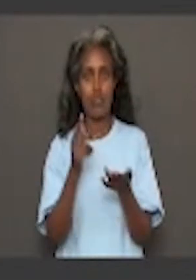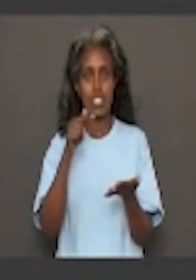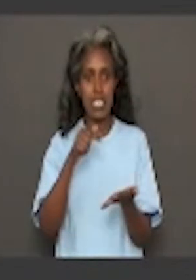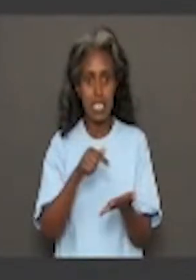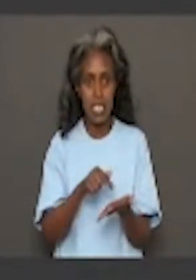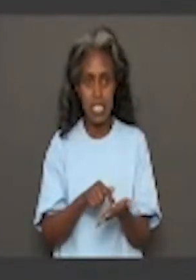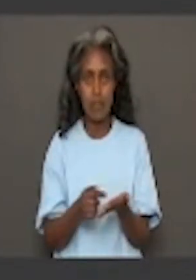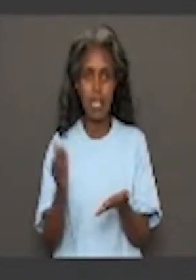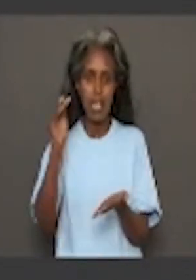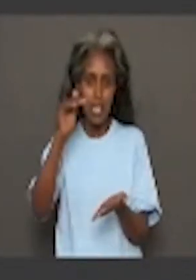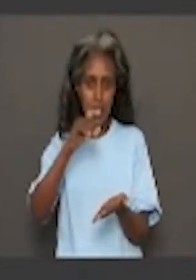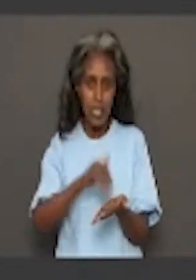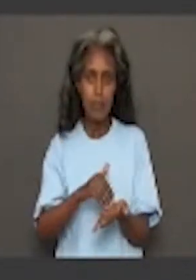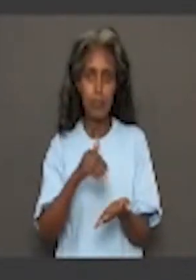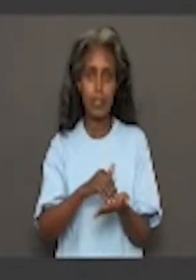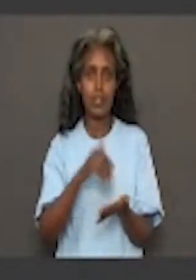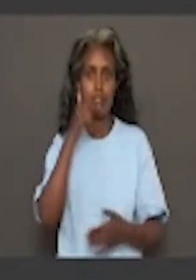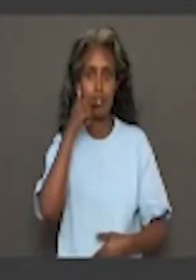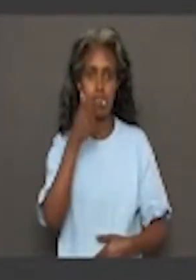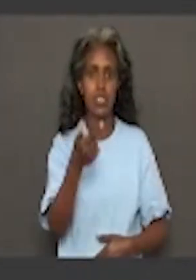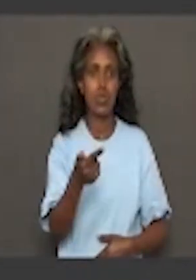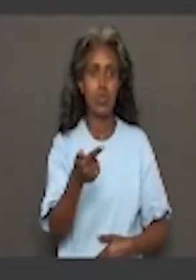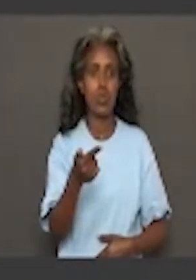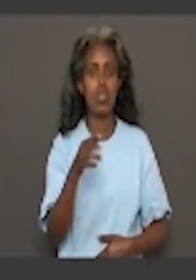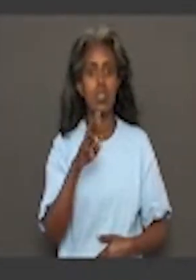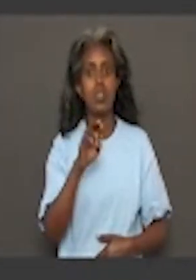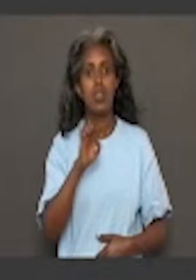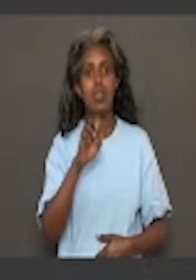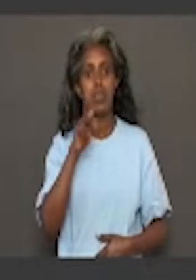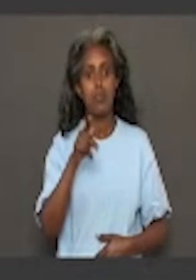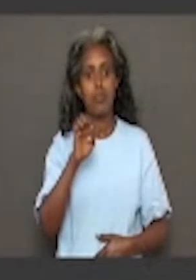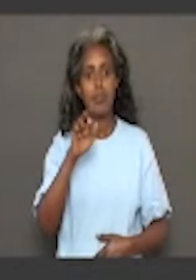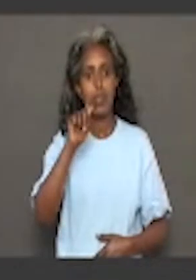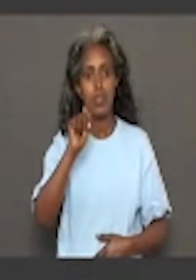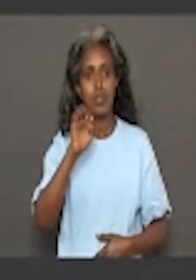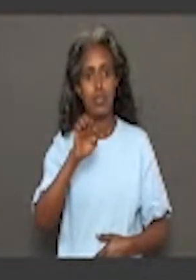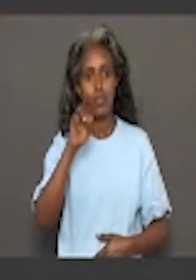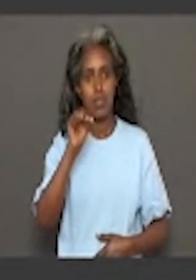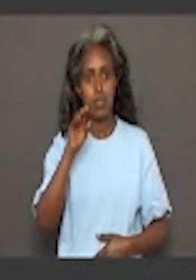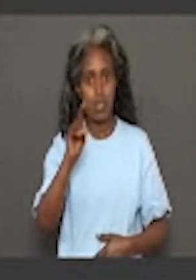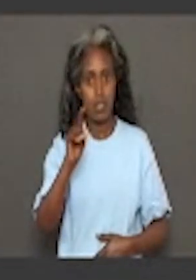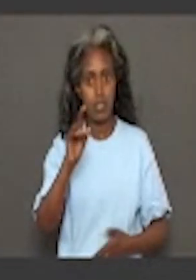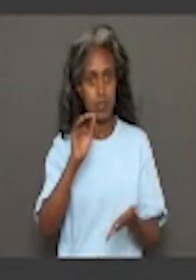the decimal that repeats is called the repetend.